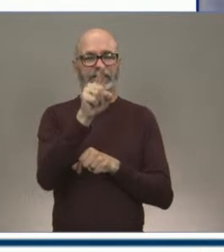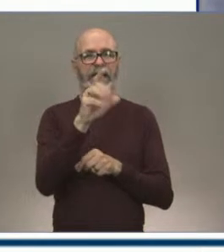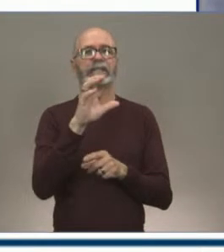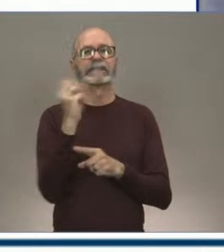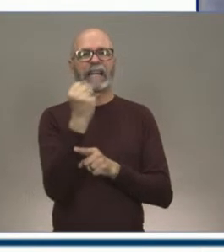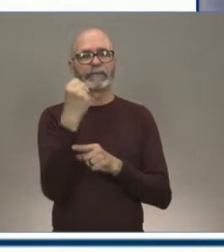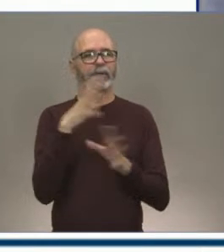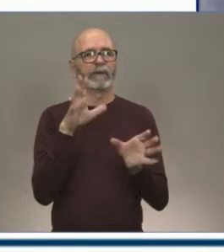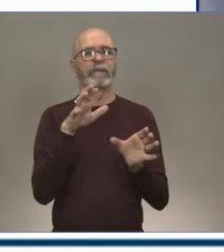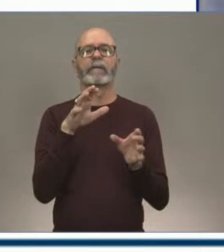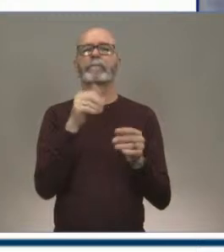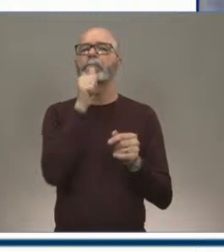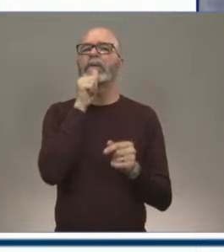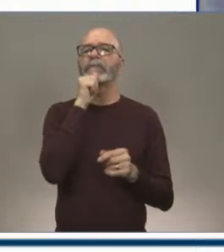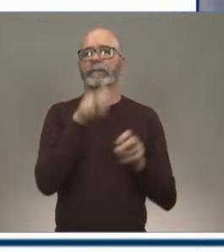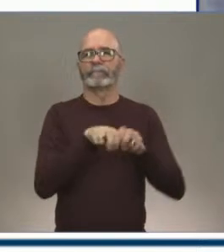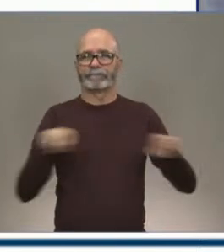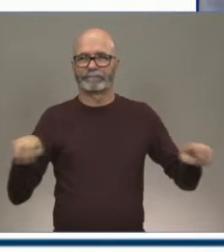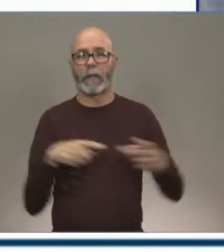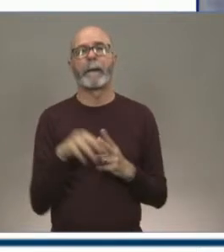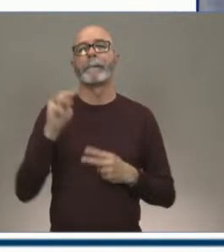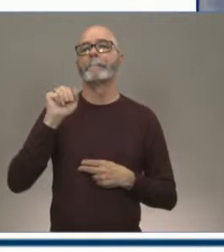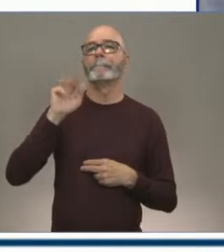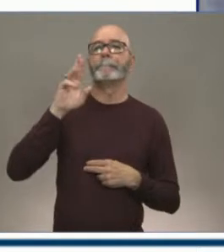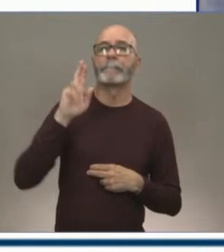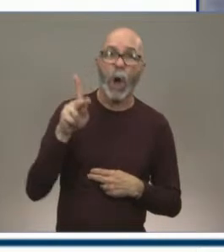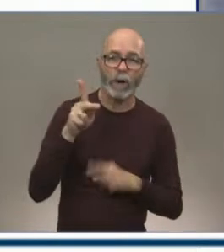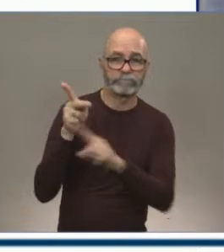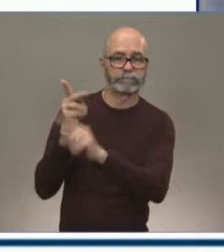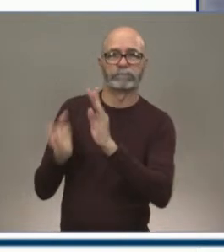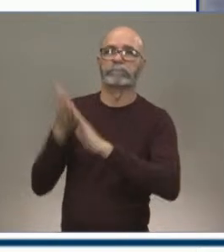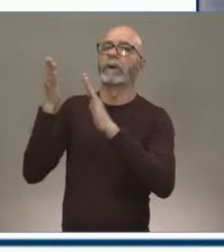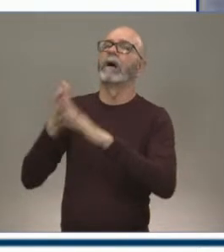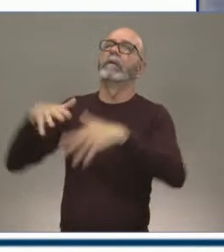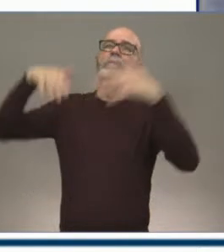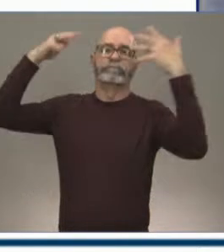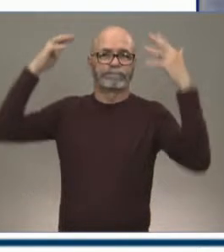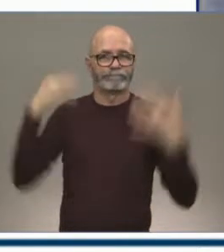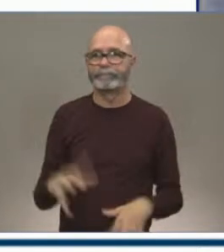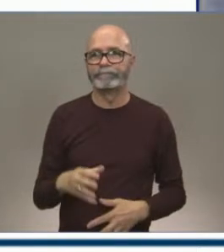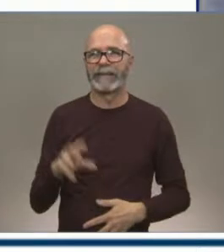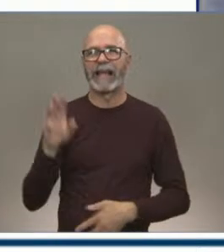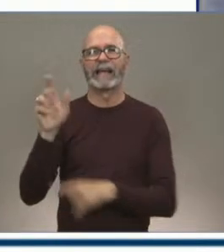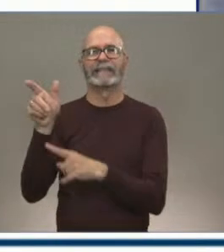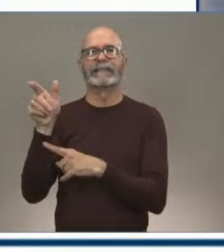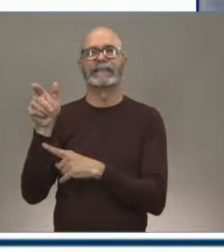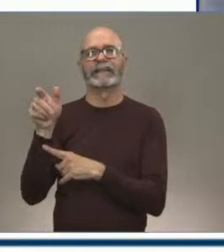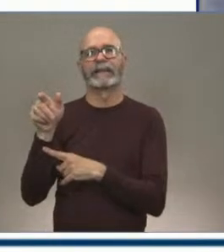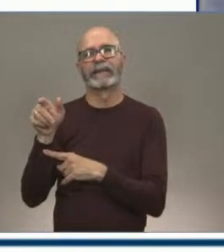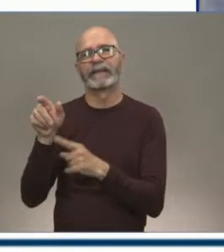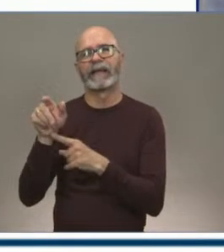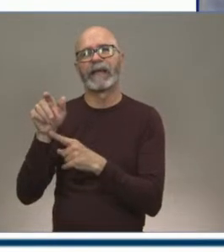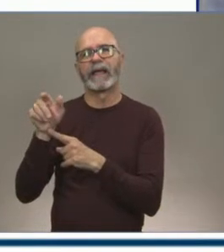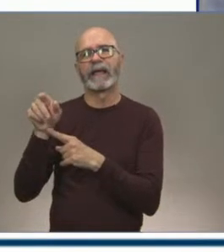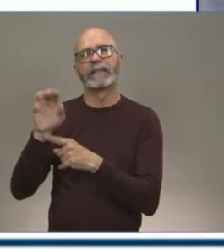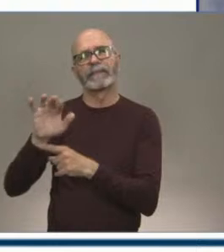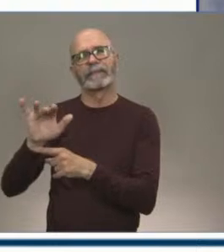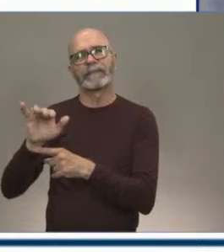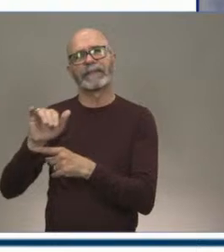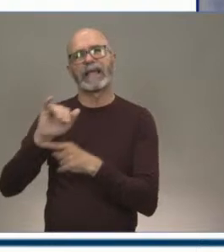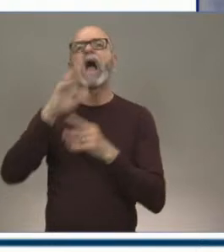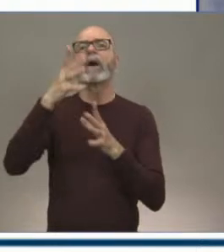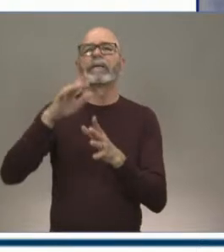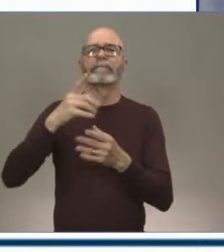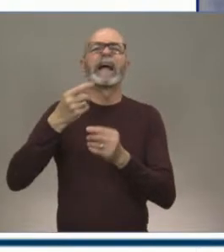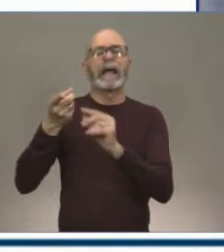Mark, we've had a tremendous run. You're a man of tremendous integrity. I've always said I was blessed to be given the opportunity to be the